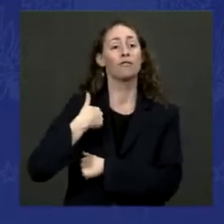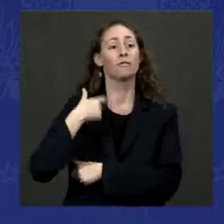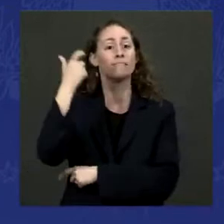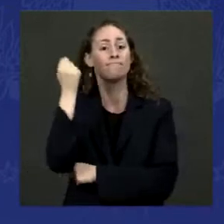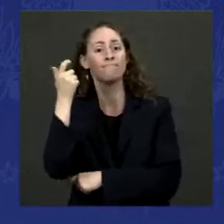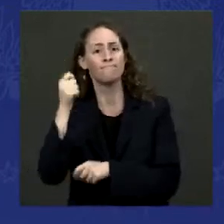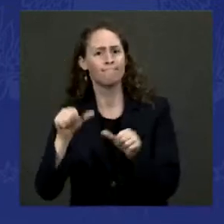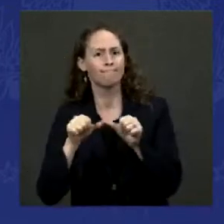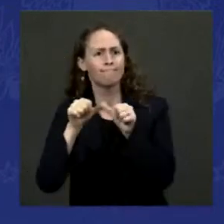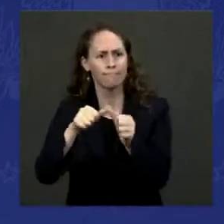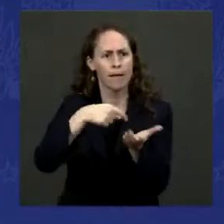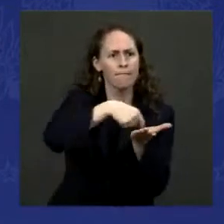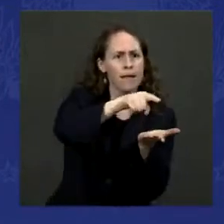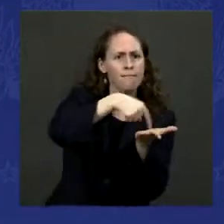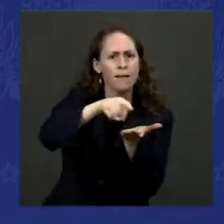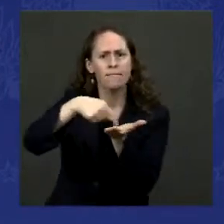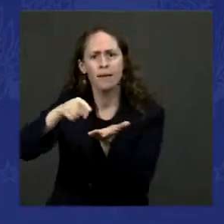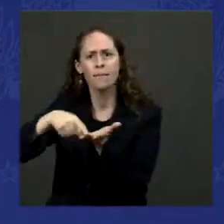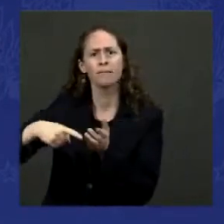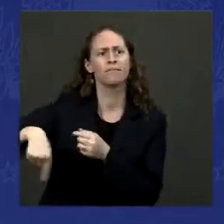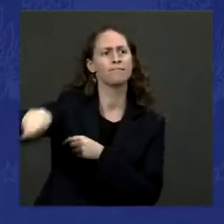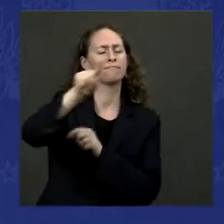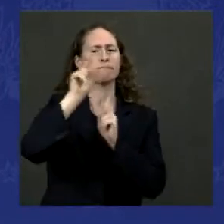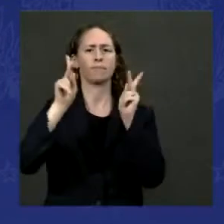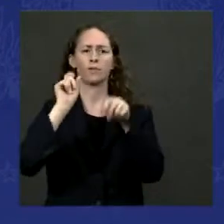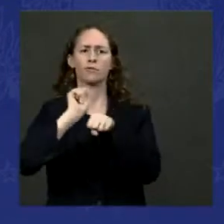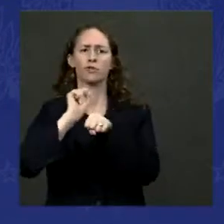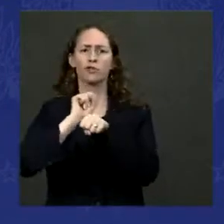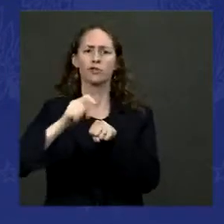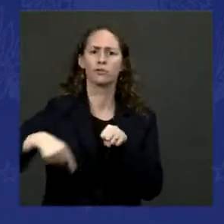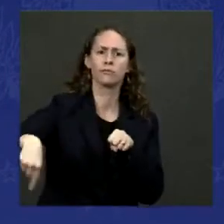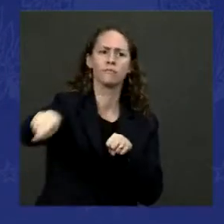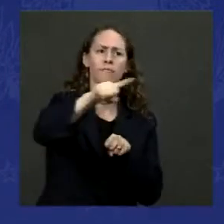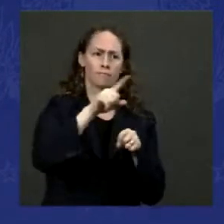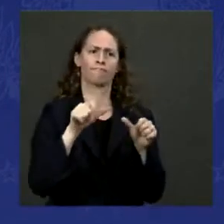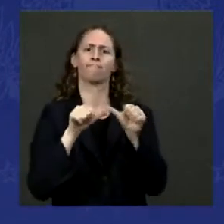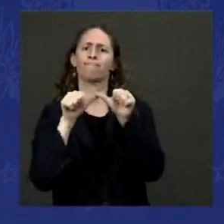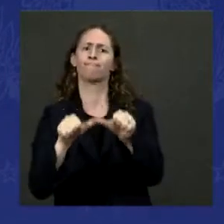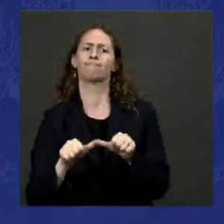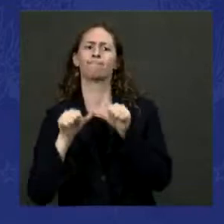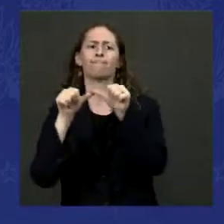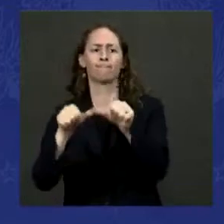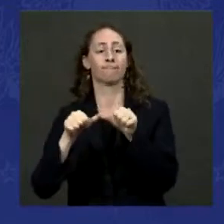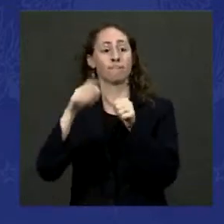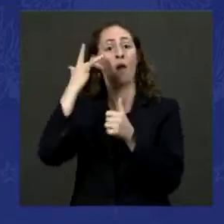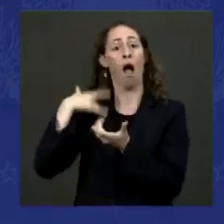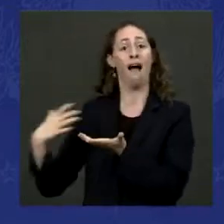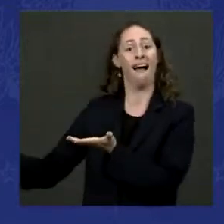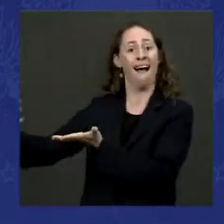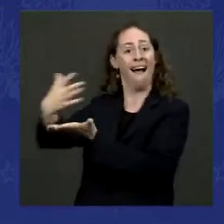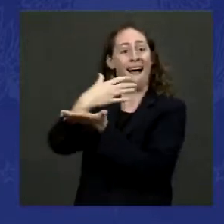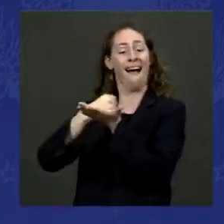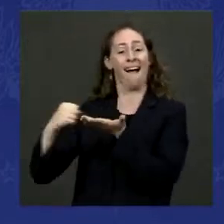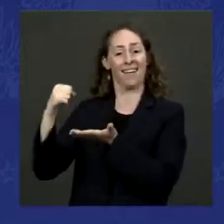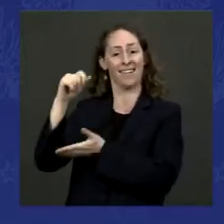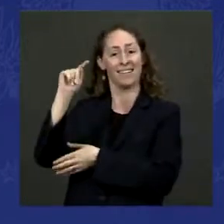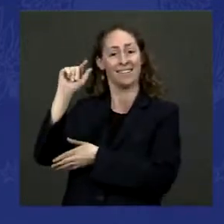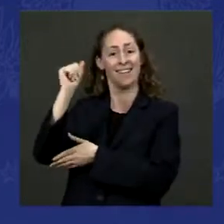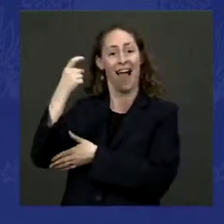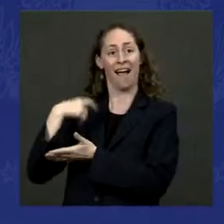nation. We're able to meet these obligations based on the revenue we receive from taxes and based on our ability to